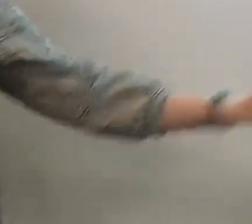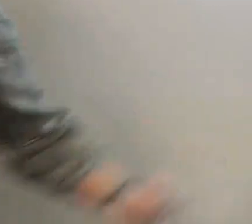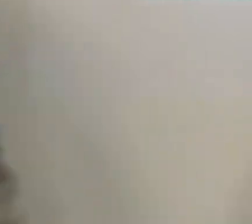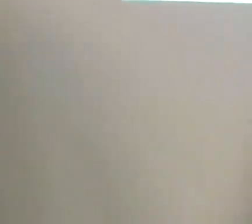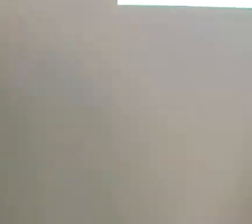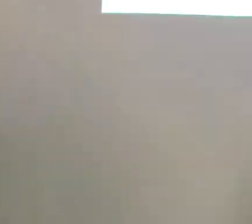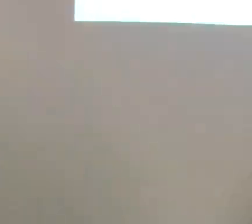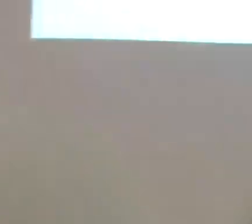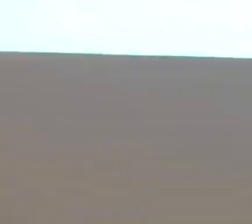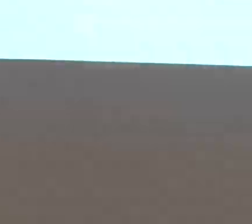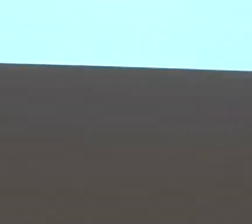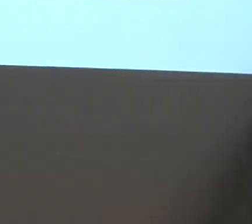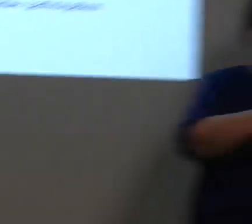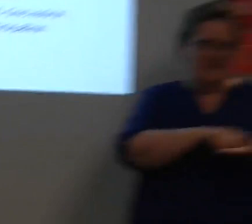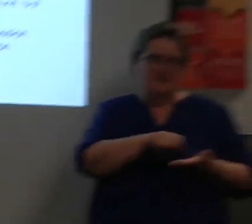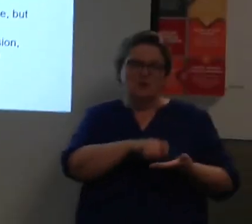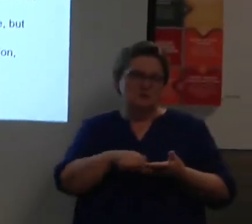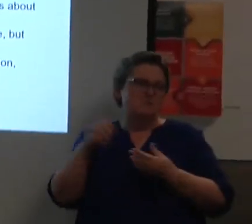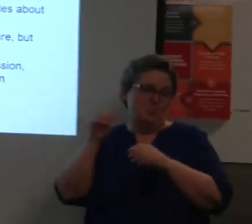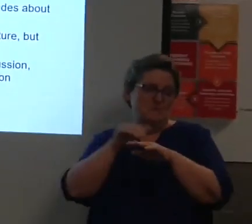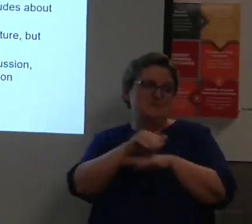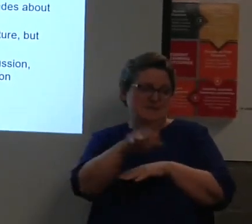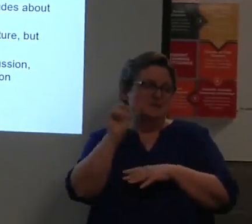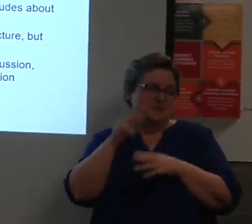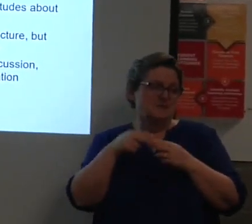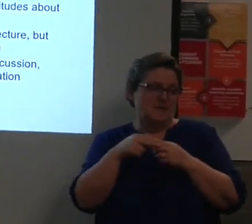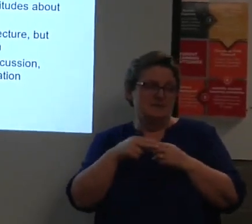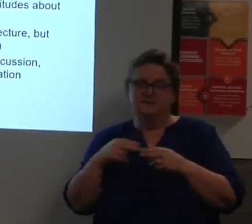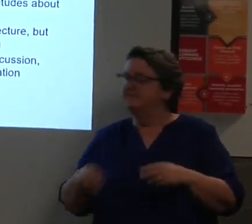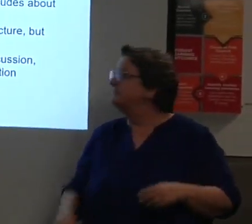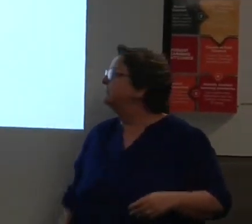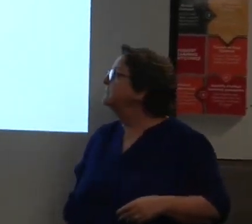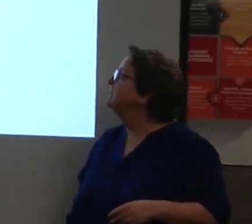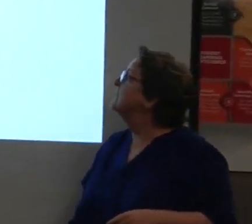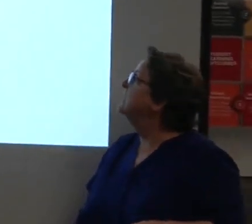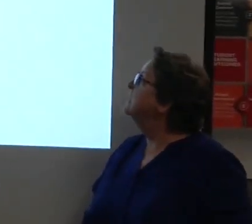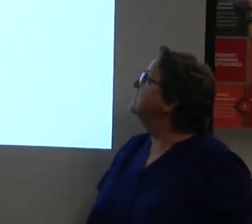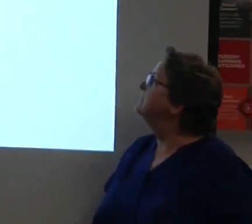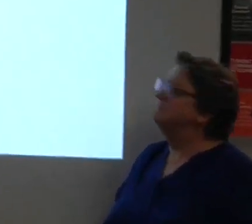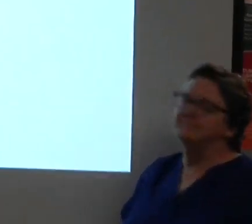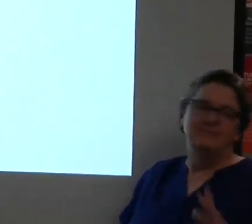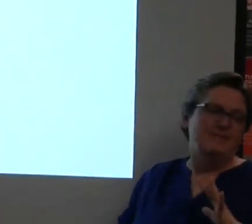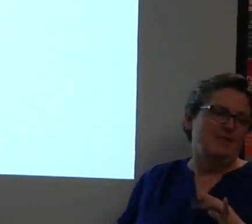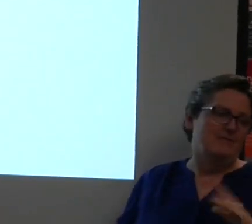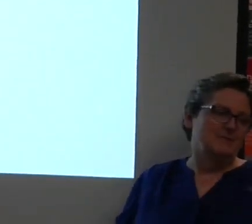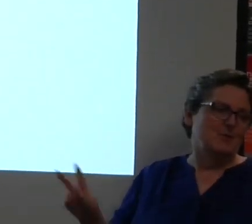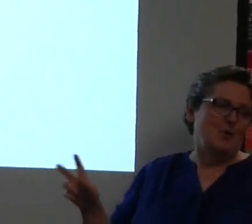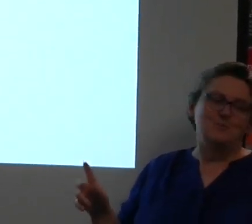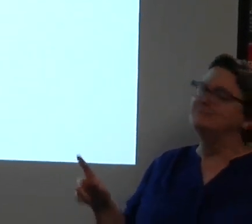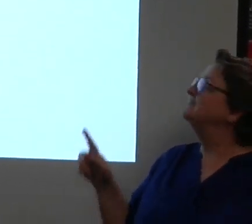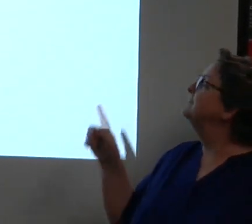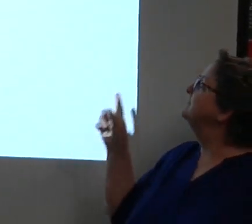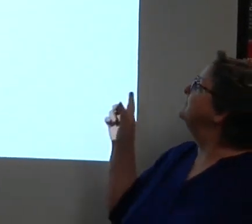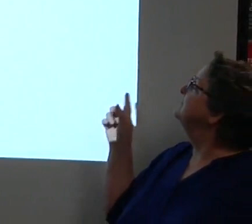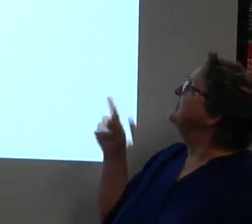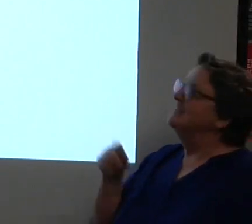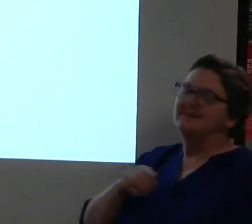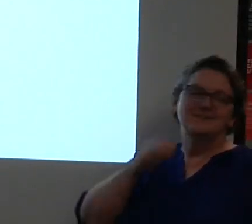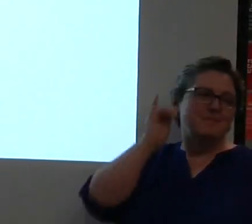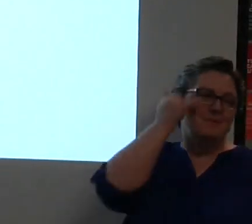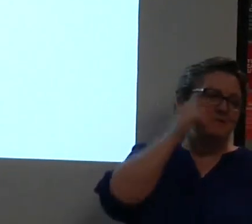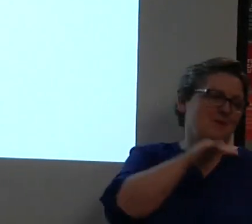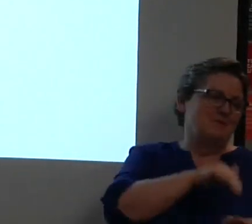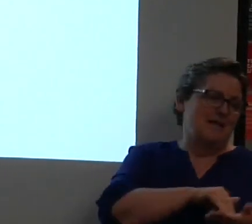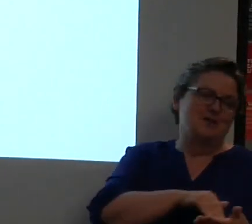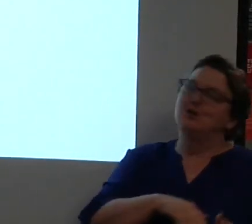notes unless you want to. Yeah. And this is a great quote that the Buffalo Center really likes to say. And their argument is